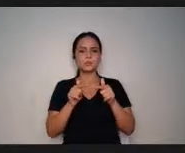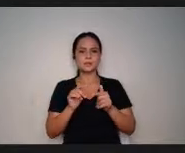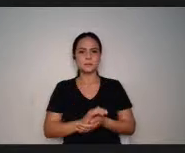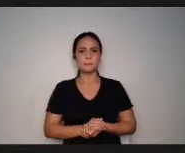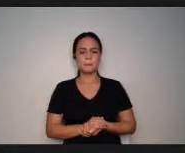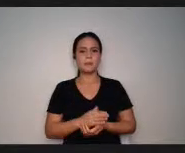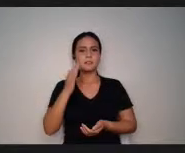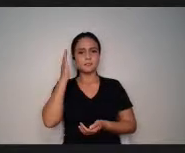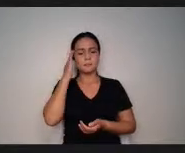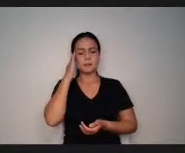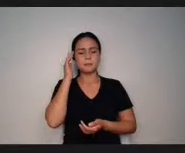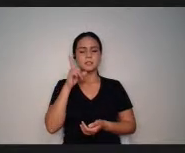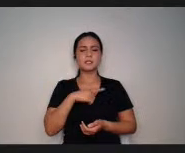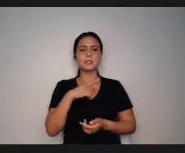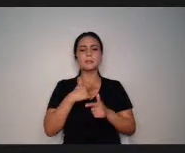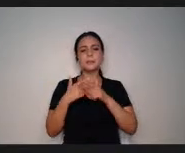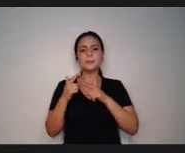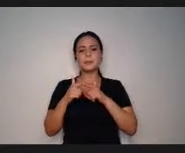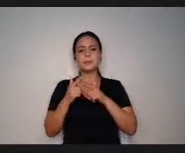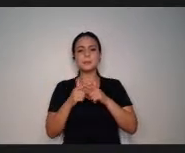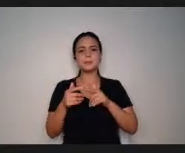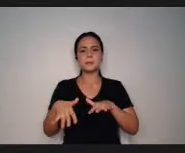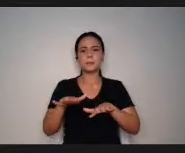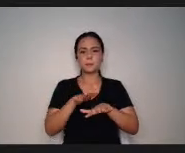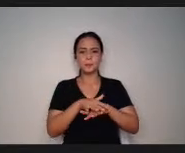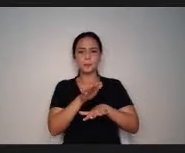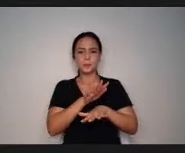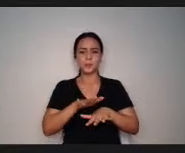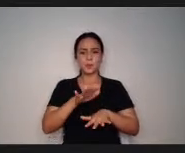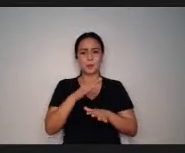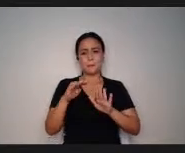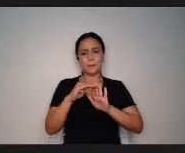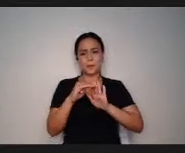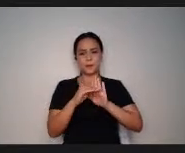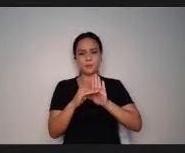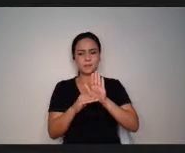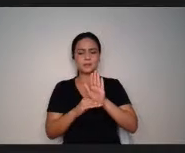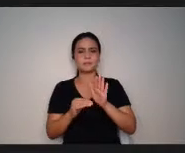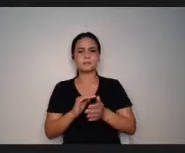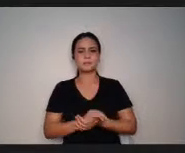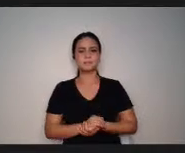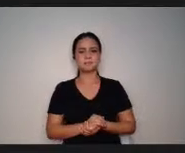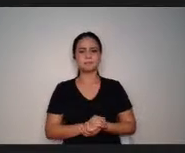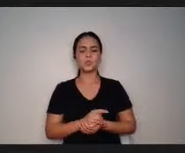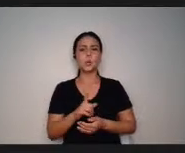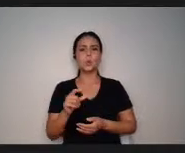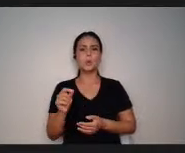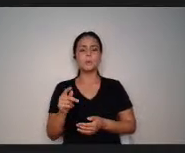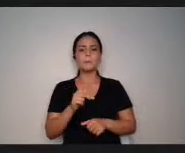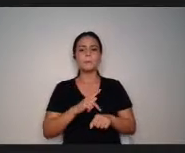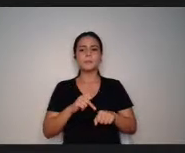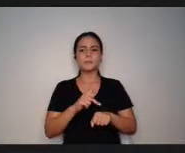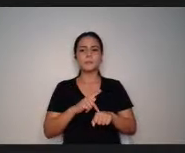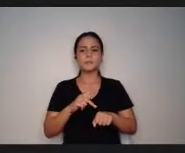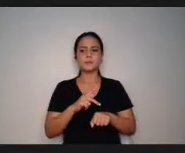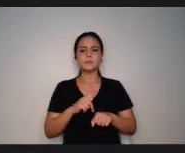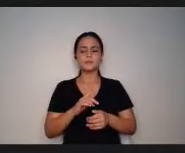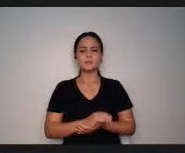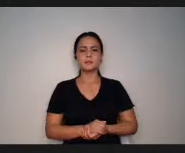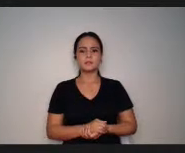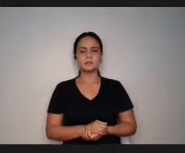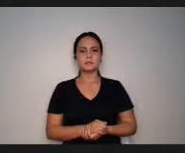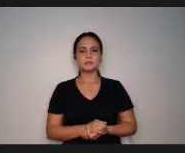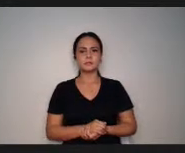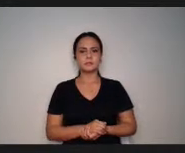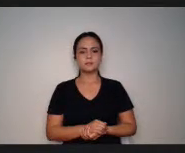implementation and enforcement. Other countries also have various levels of guidelines or